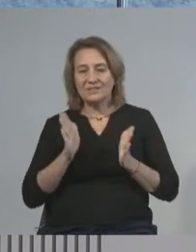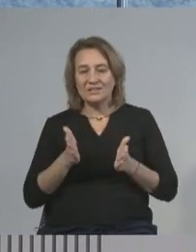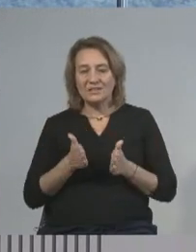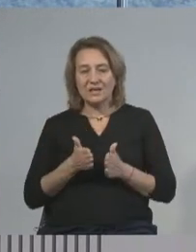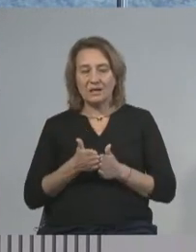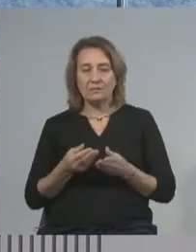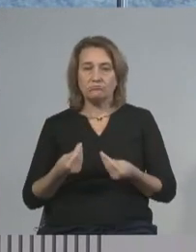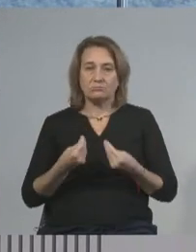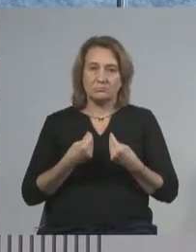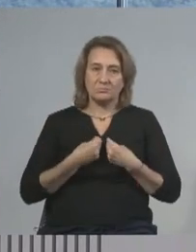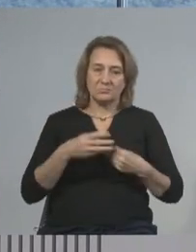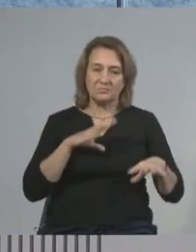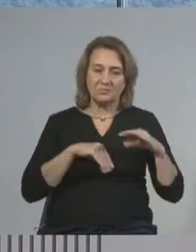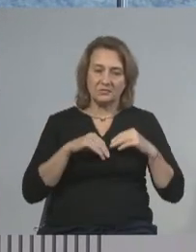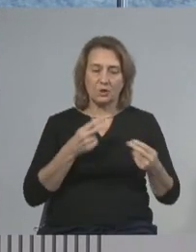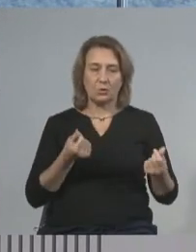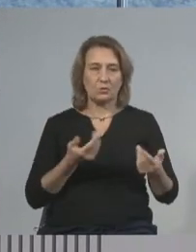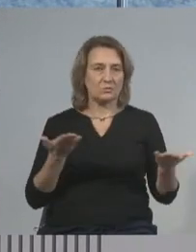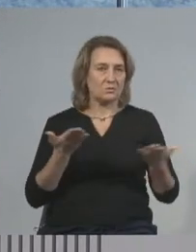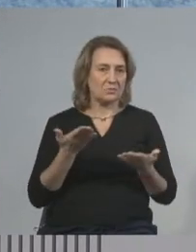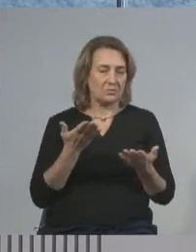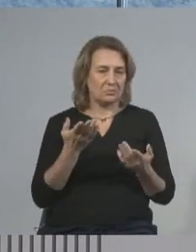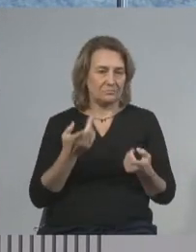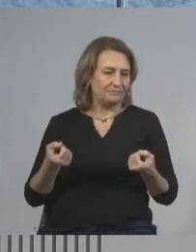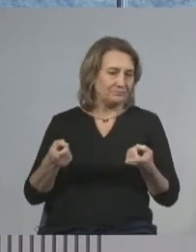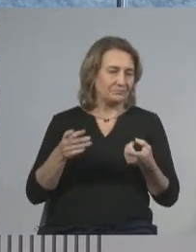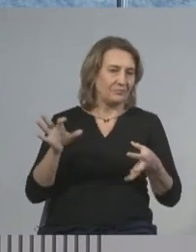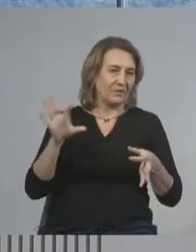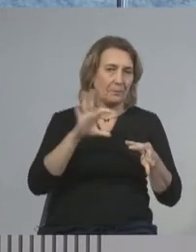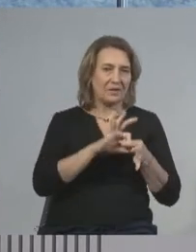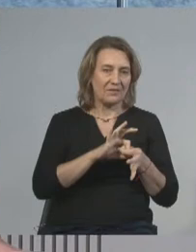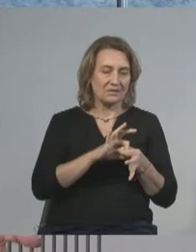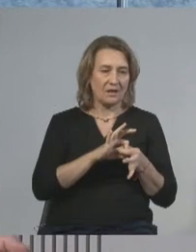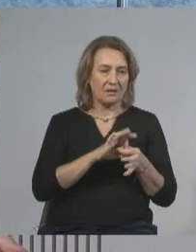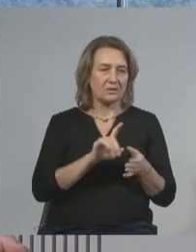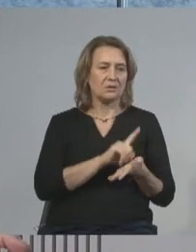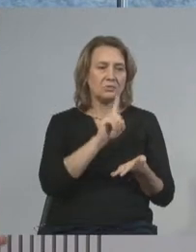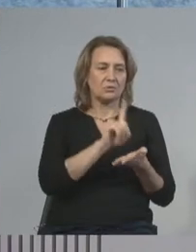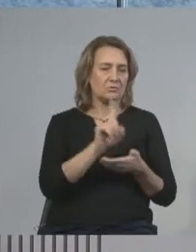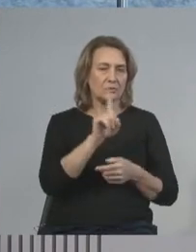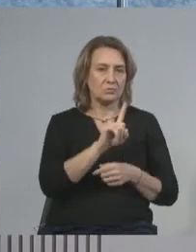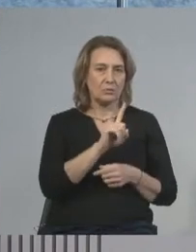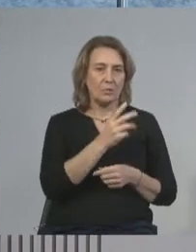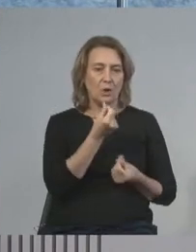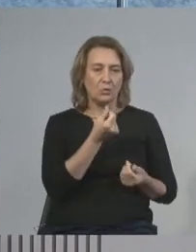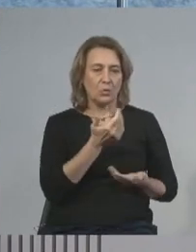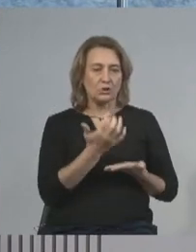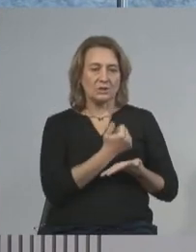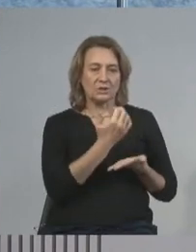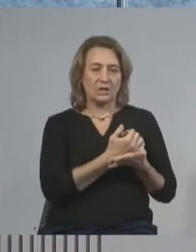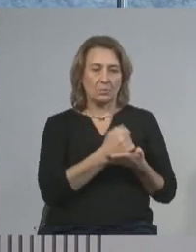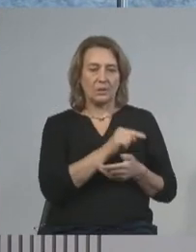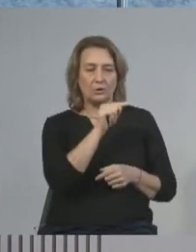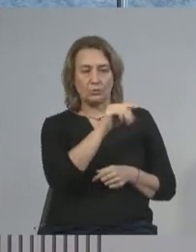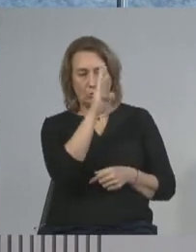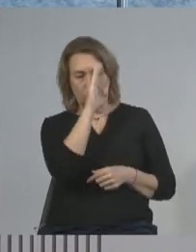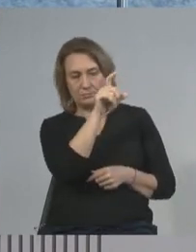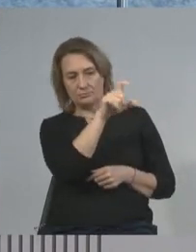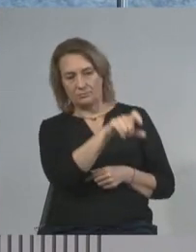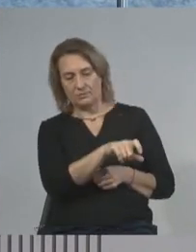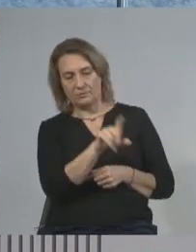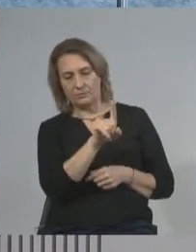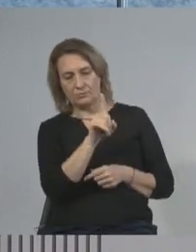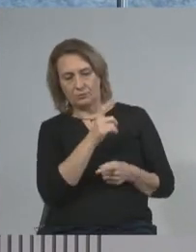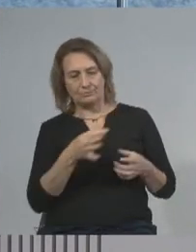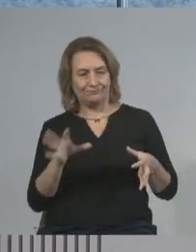website are they i'm not sure if it will bring money they don't know how to make money using